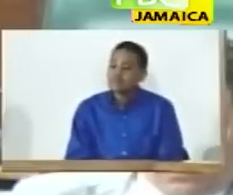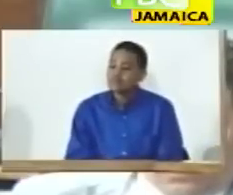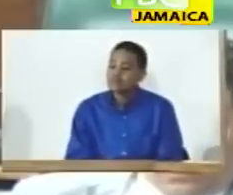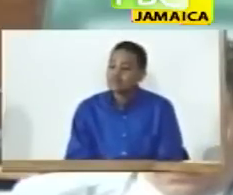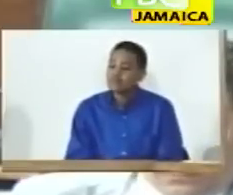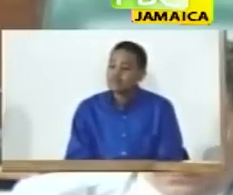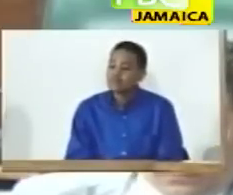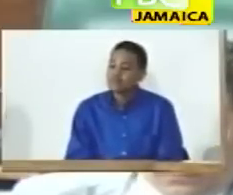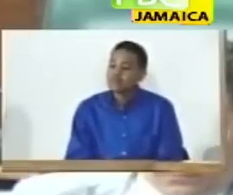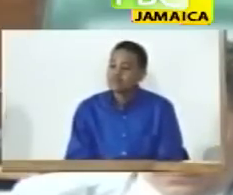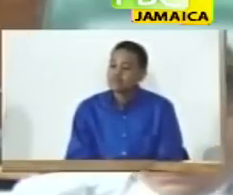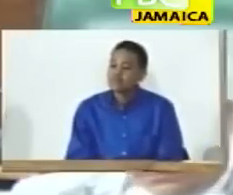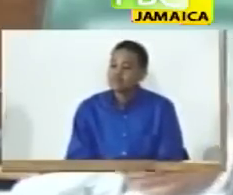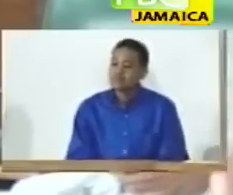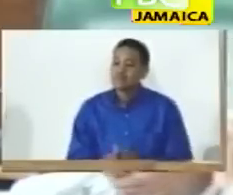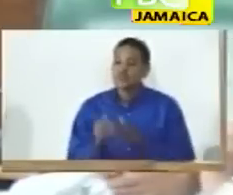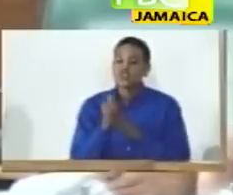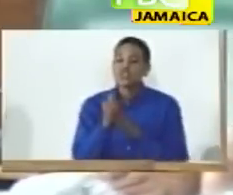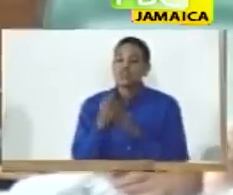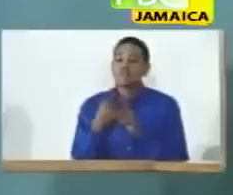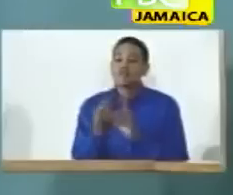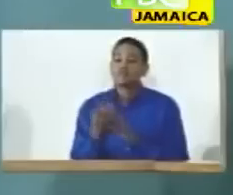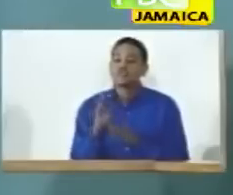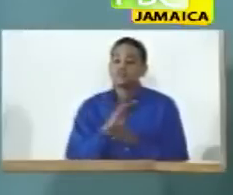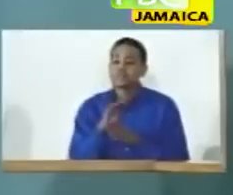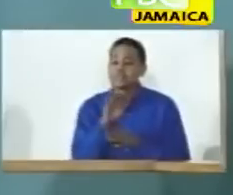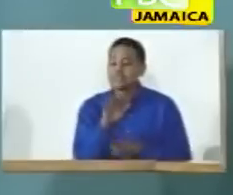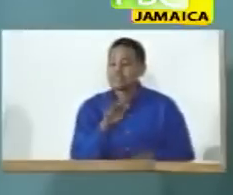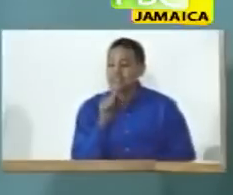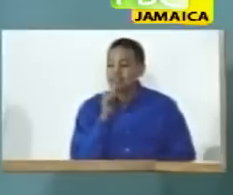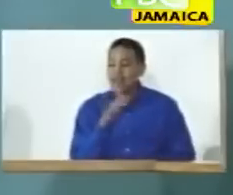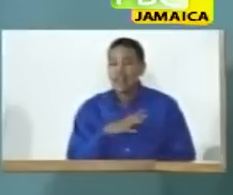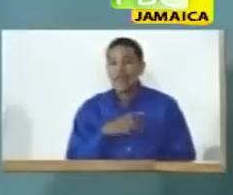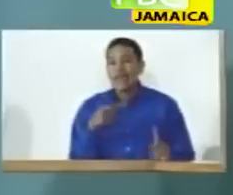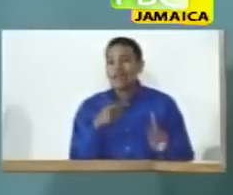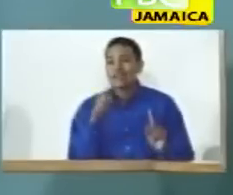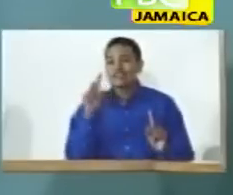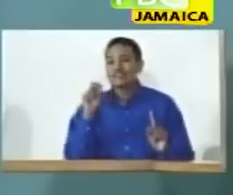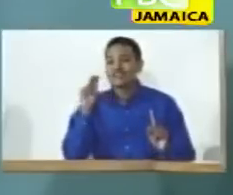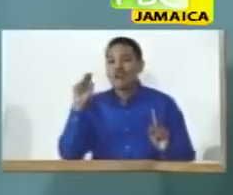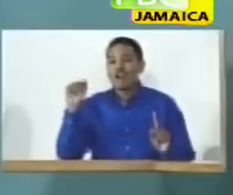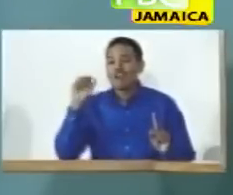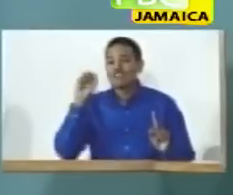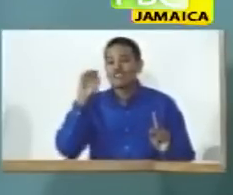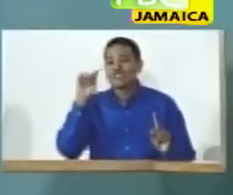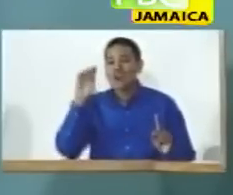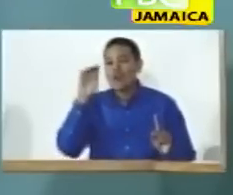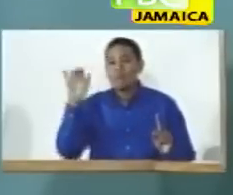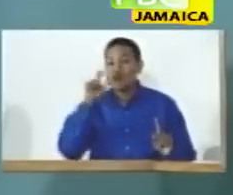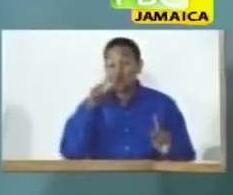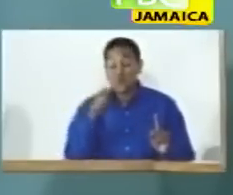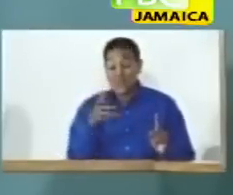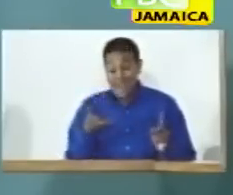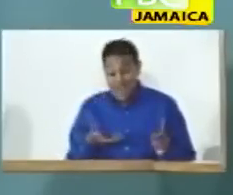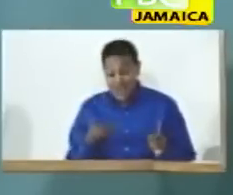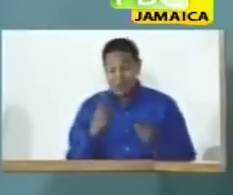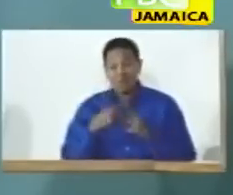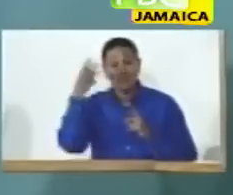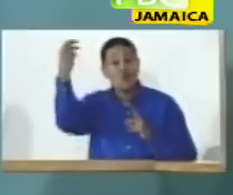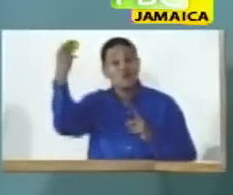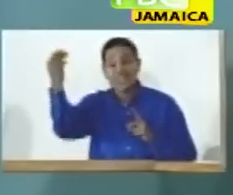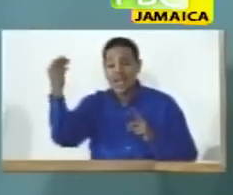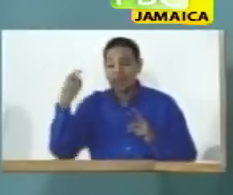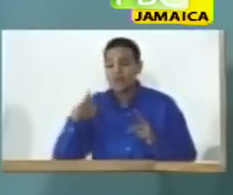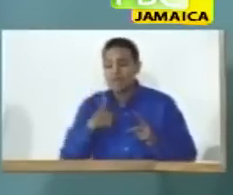the leader of opposition business, a lady who, inside and outside of this chamber, we have